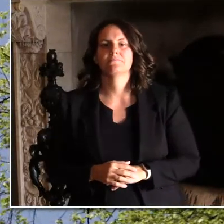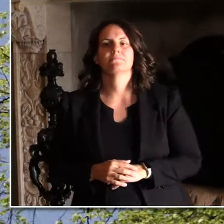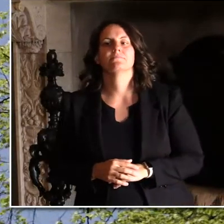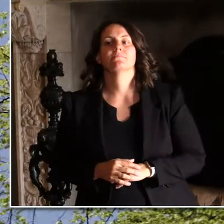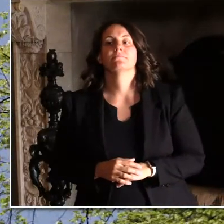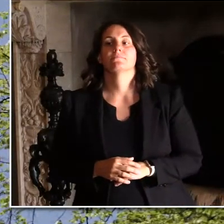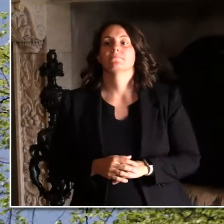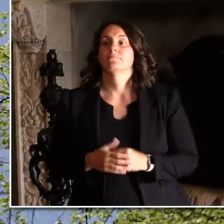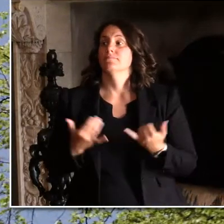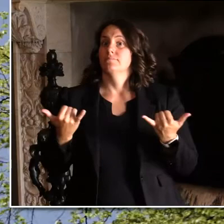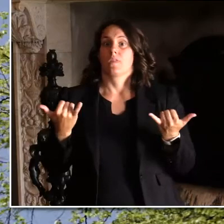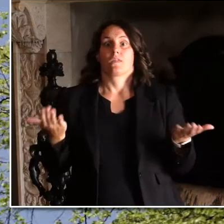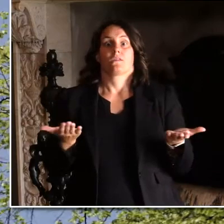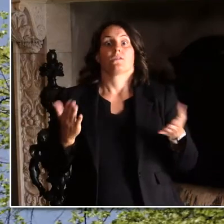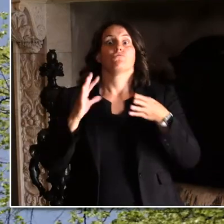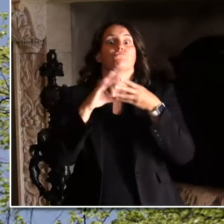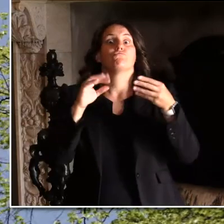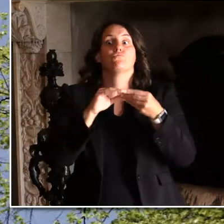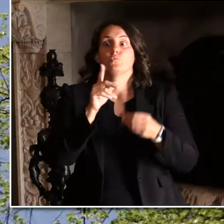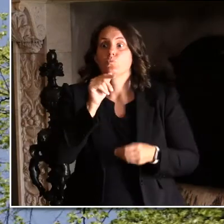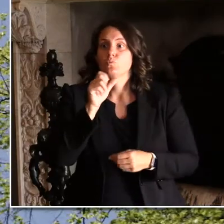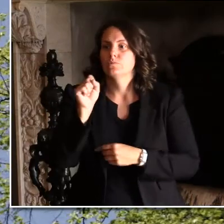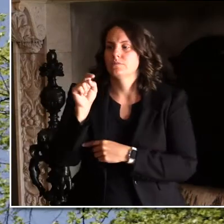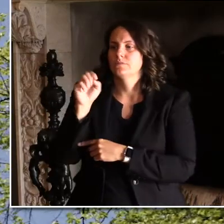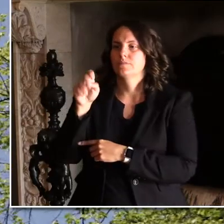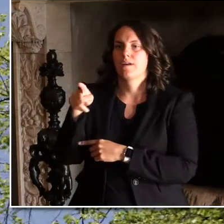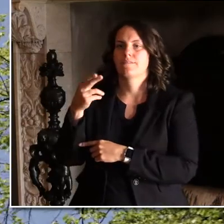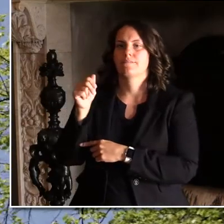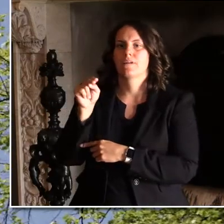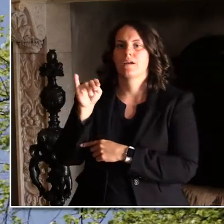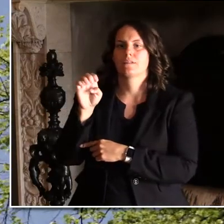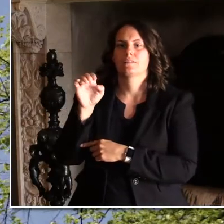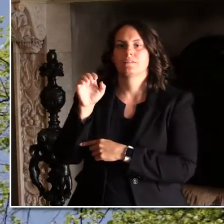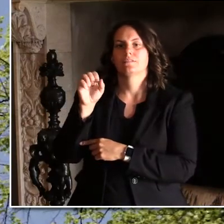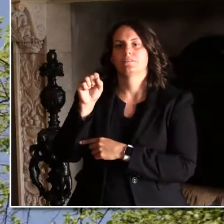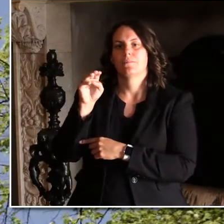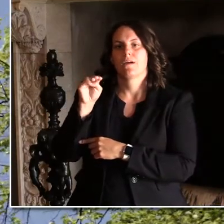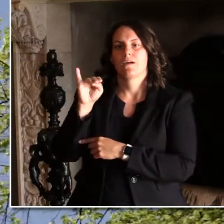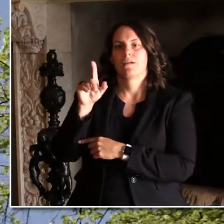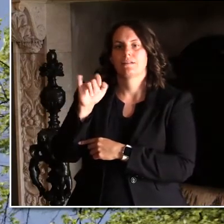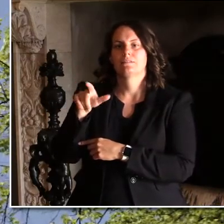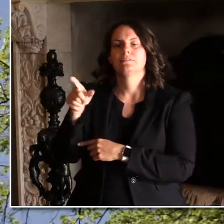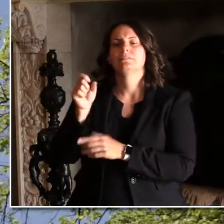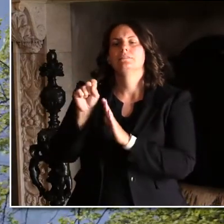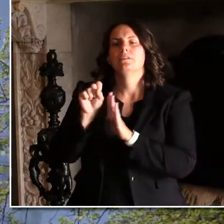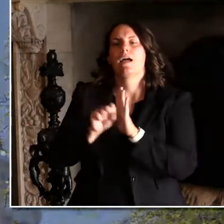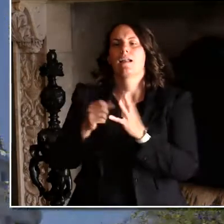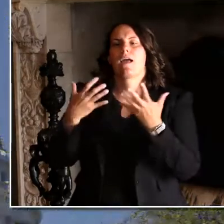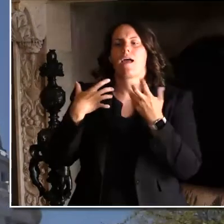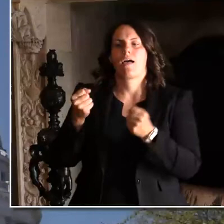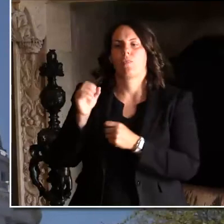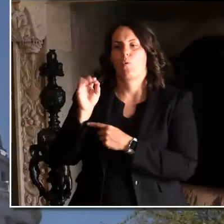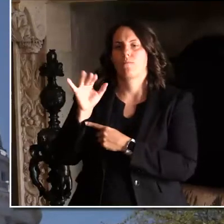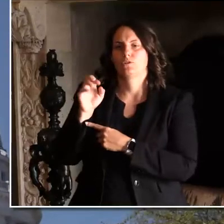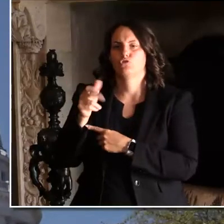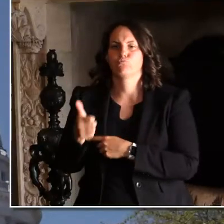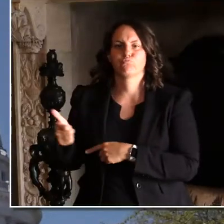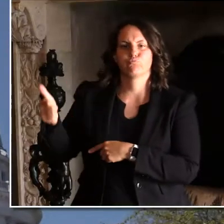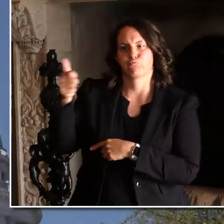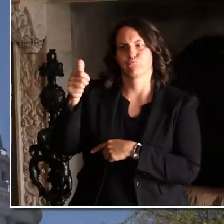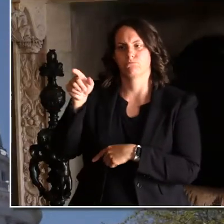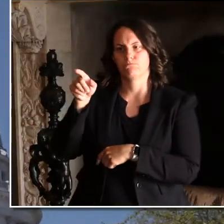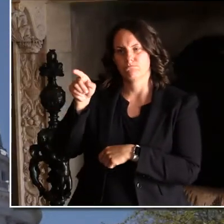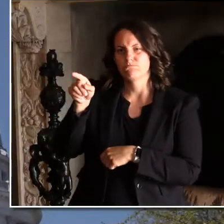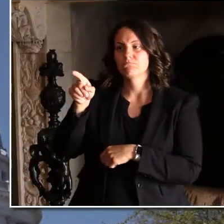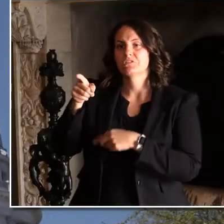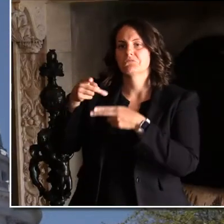briefing are Stephanie Smiley, the State Health Officer and Interim Administrator of the DHS Division of Public Health, and Major General Paul Knapp, Head of